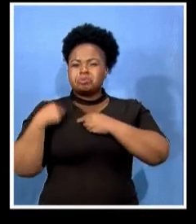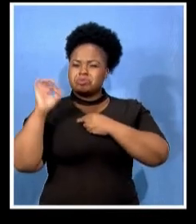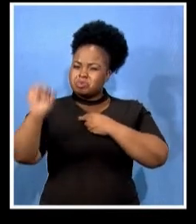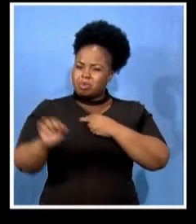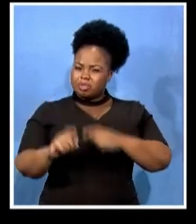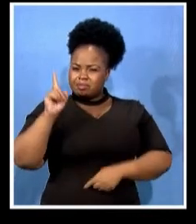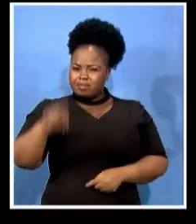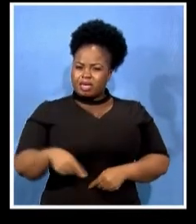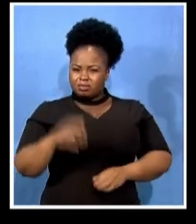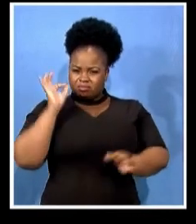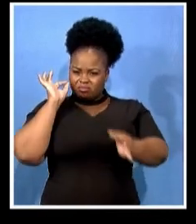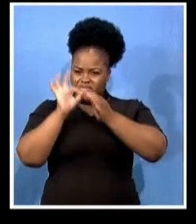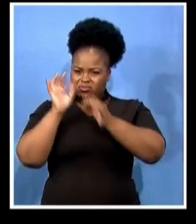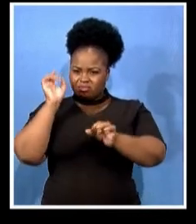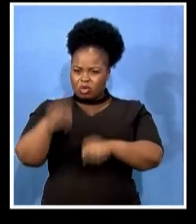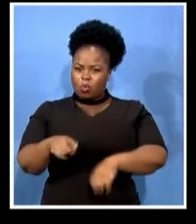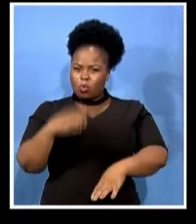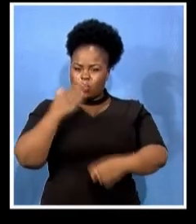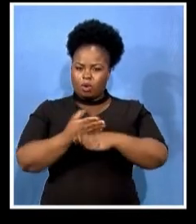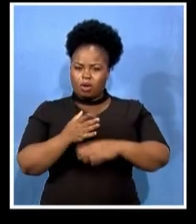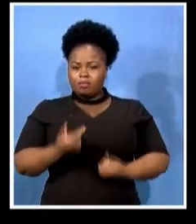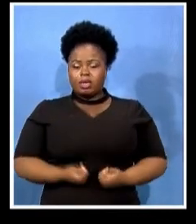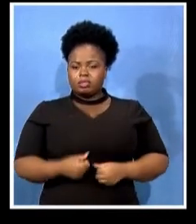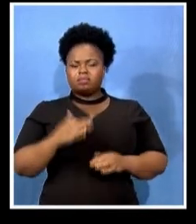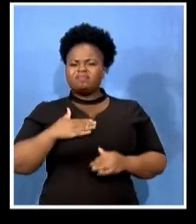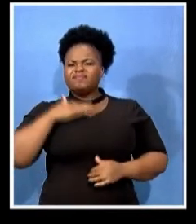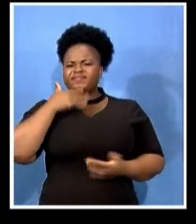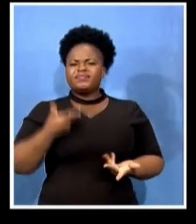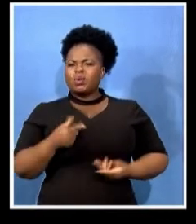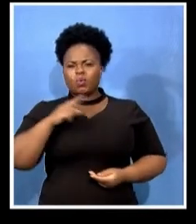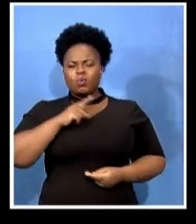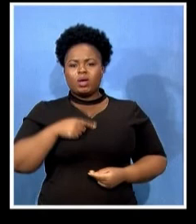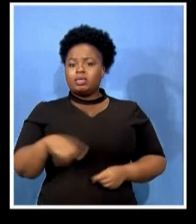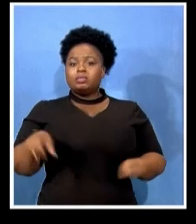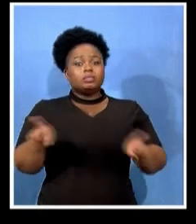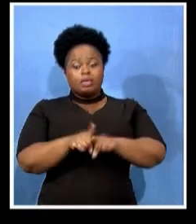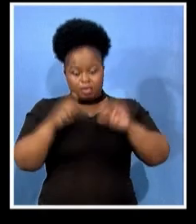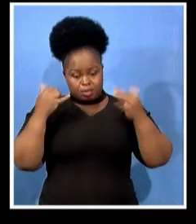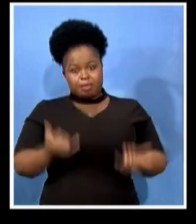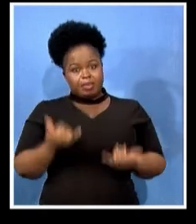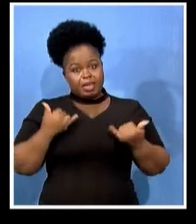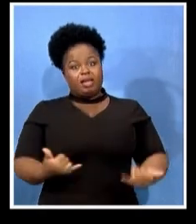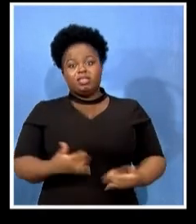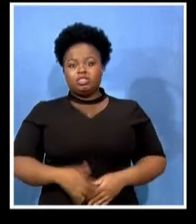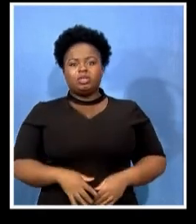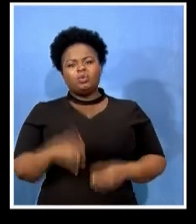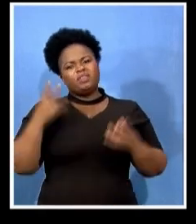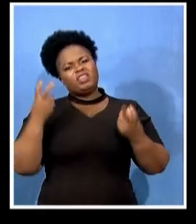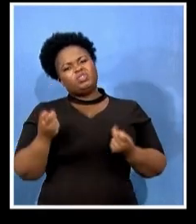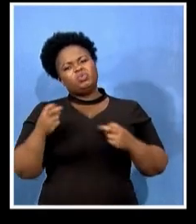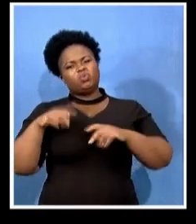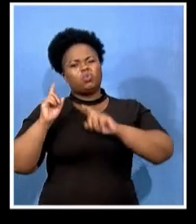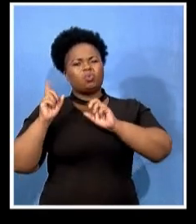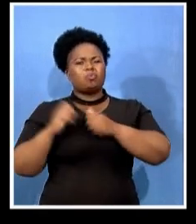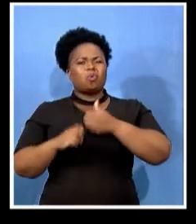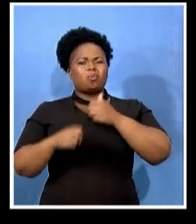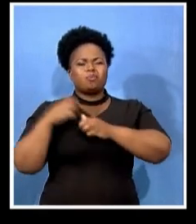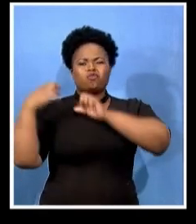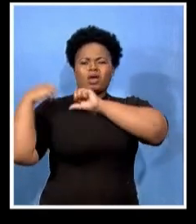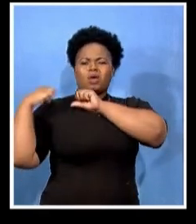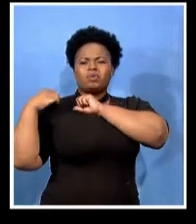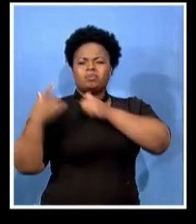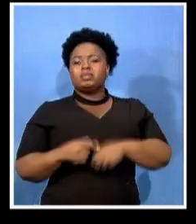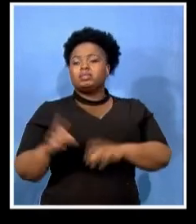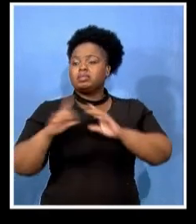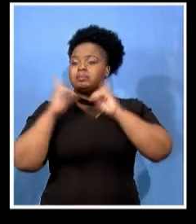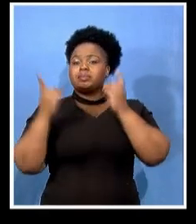and sufficiently, because even namhlanje, we have an issue of accountability. The Department of Health nationally is regressing. The